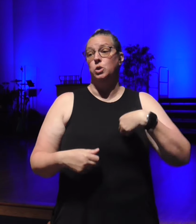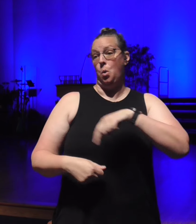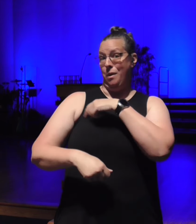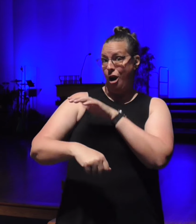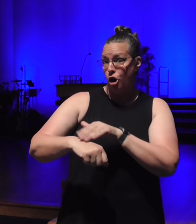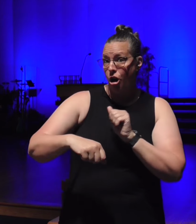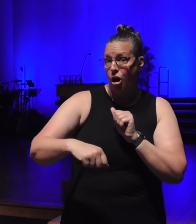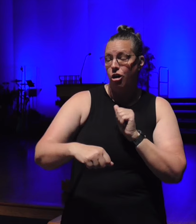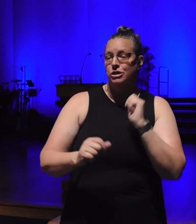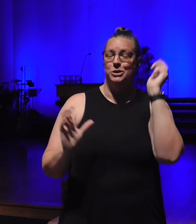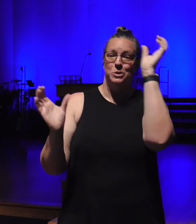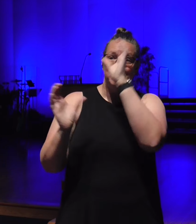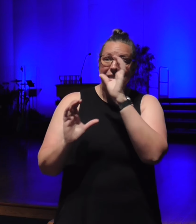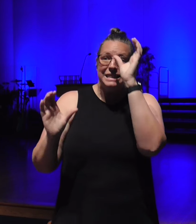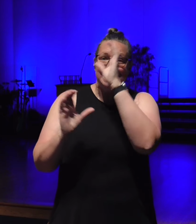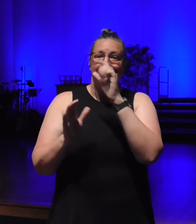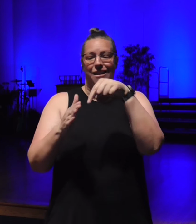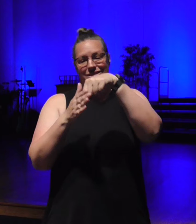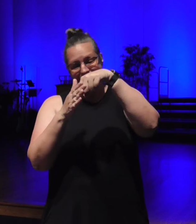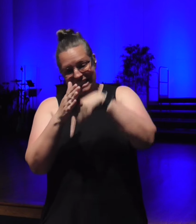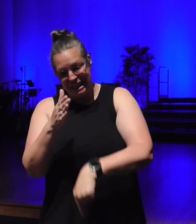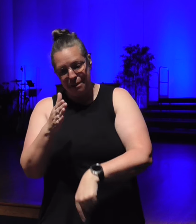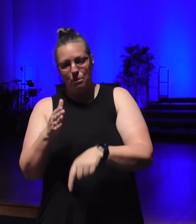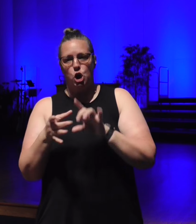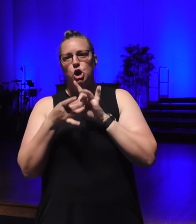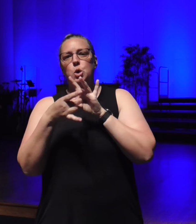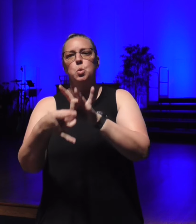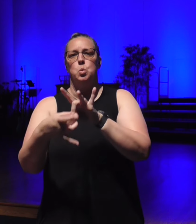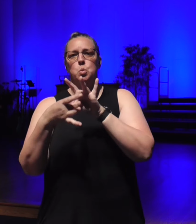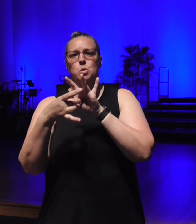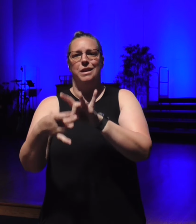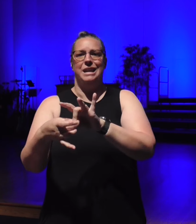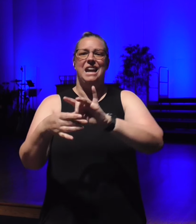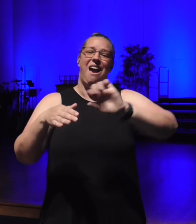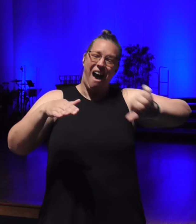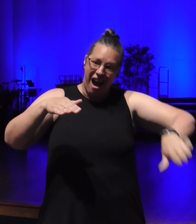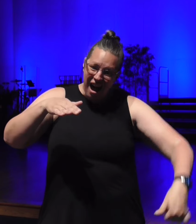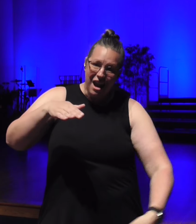then to seek a deeper kind of unity under the tension